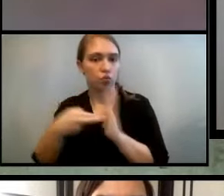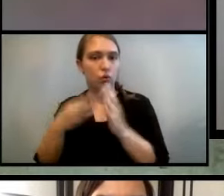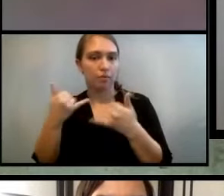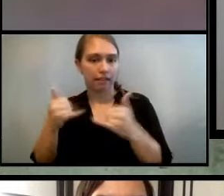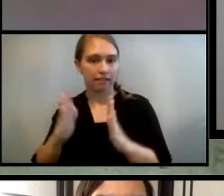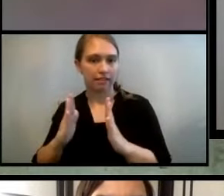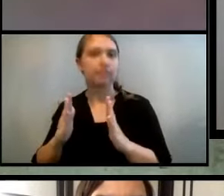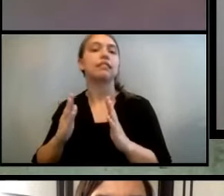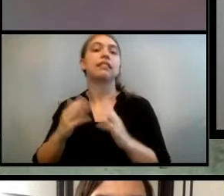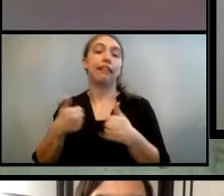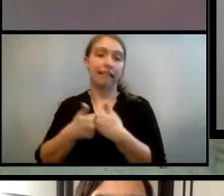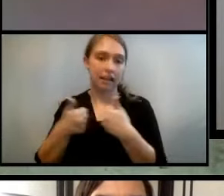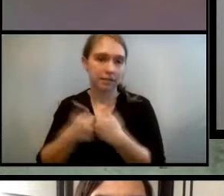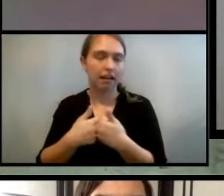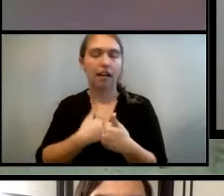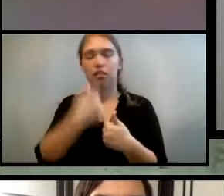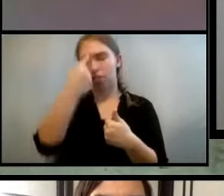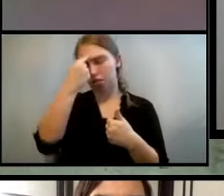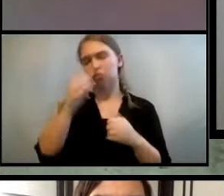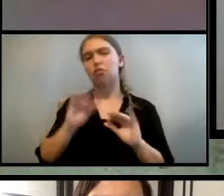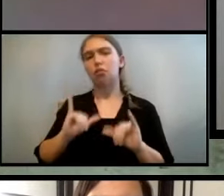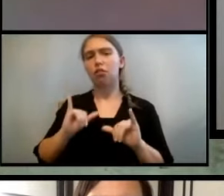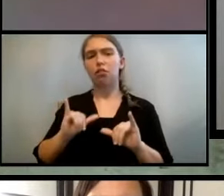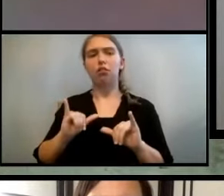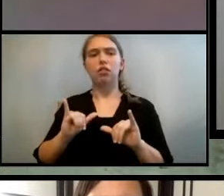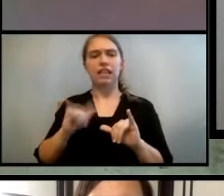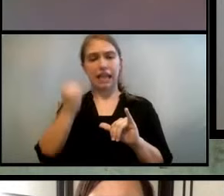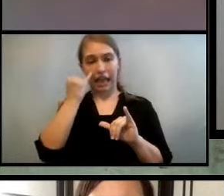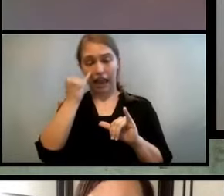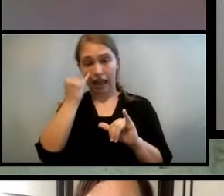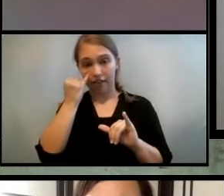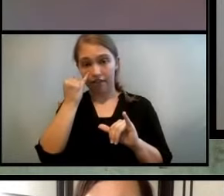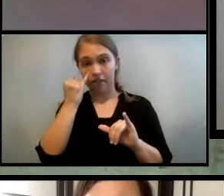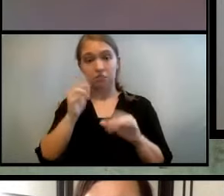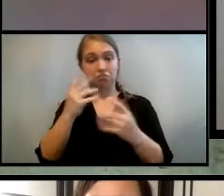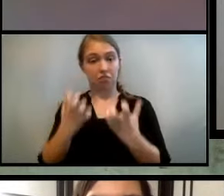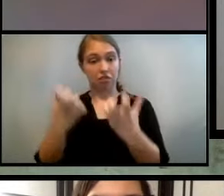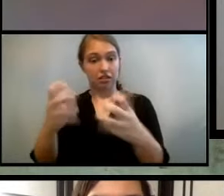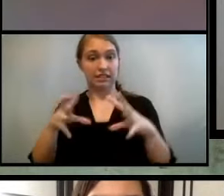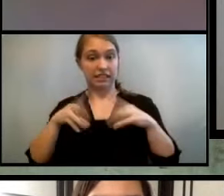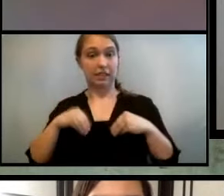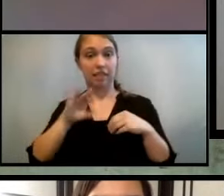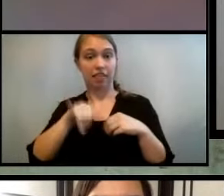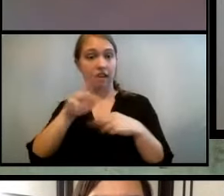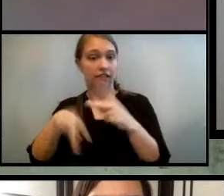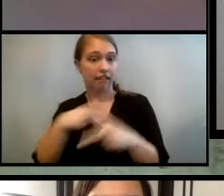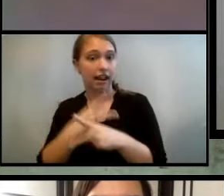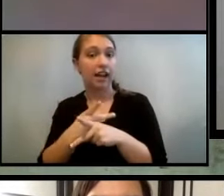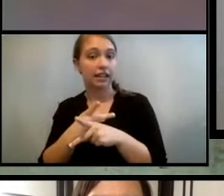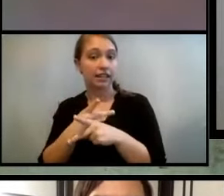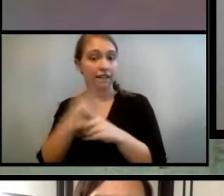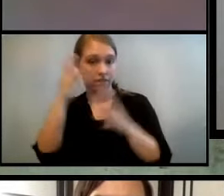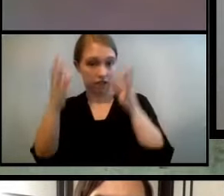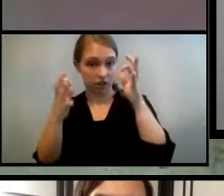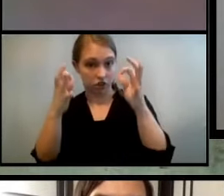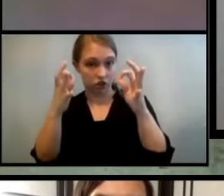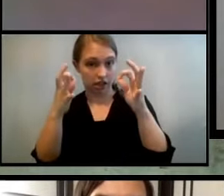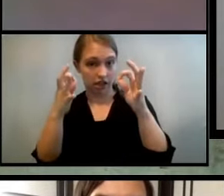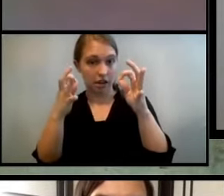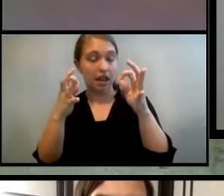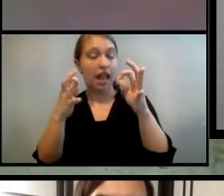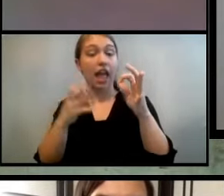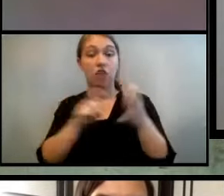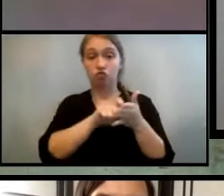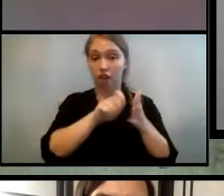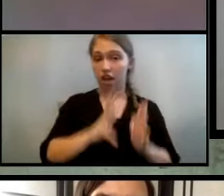there was a home for that type of fiction, those writers who had that kind of vibe in their background, but maybe weren't writing that